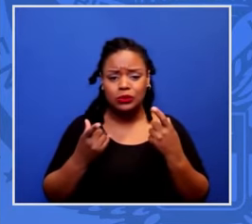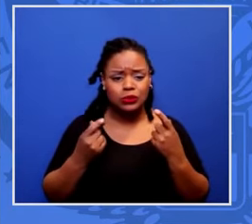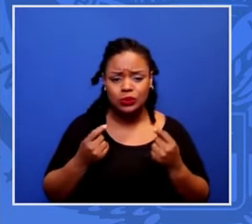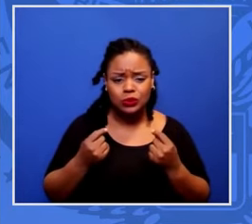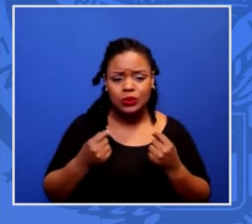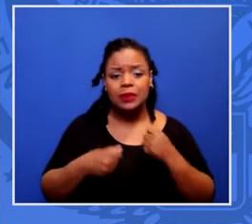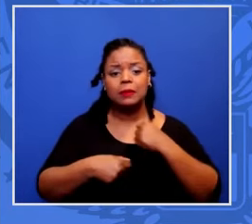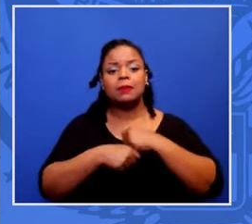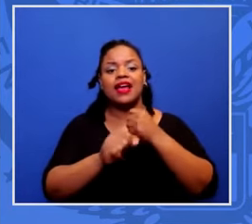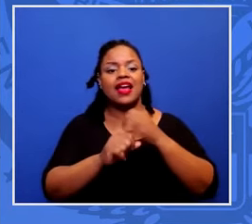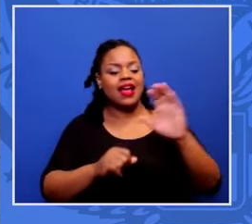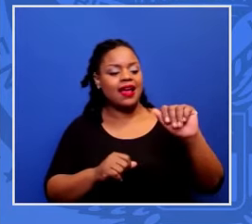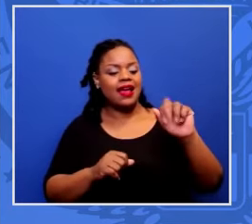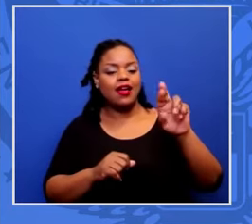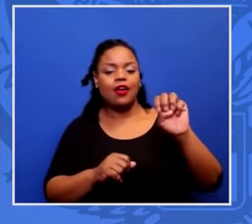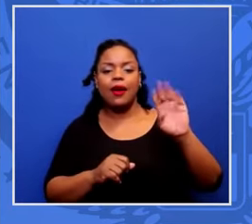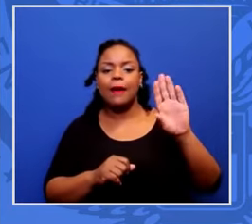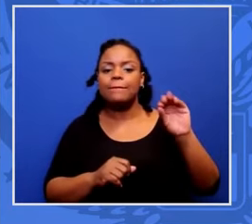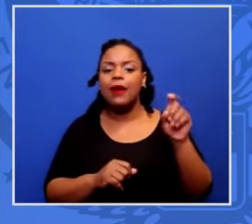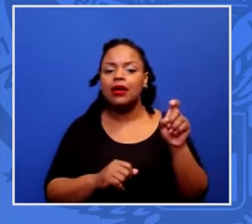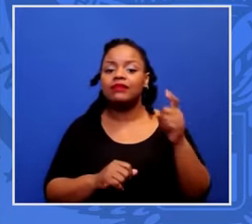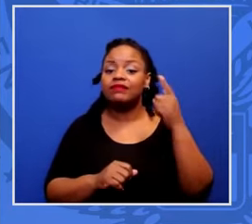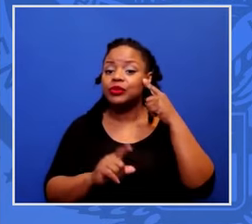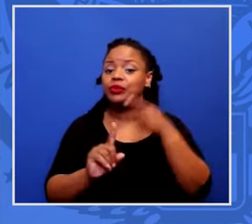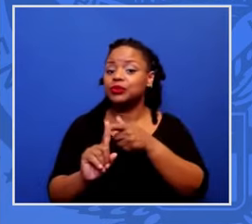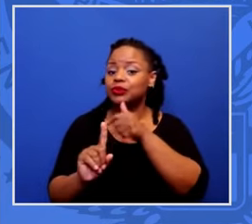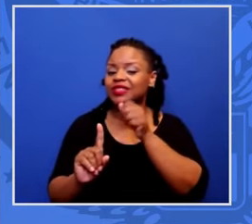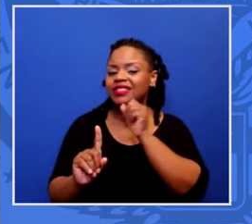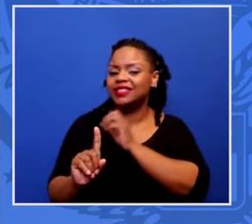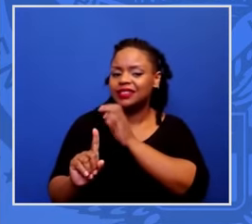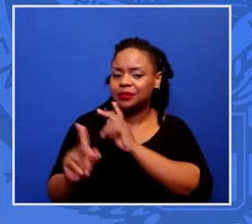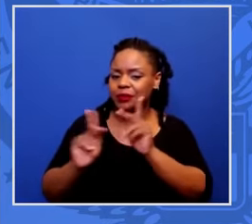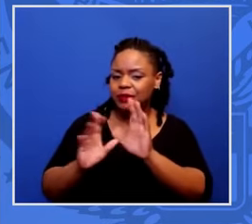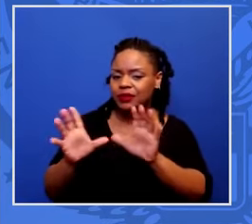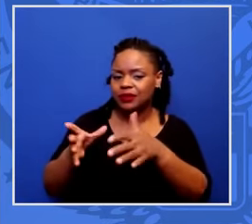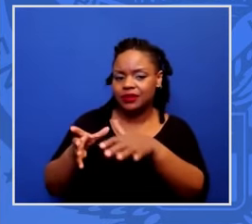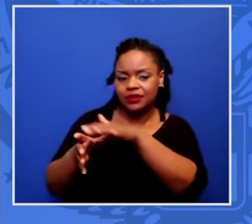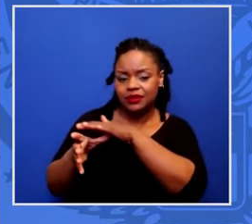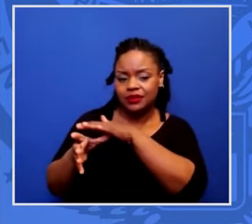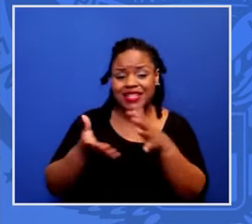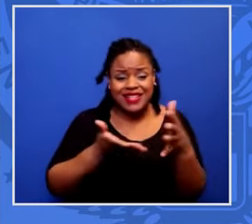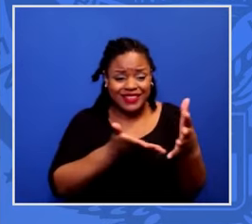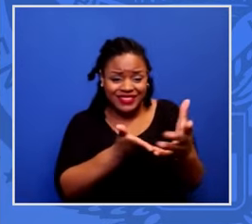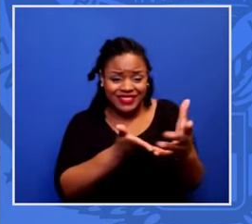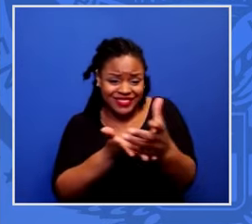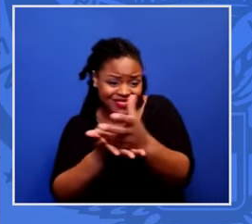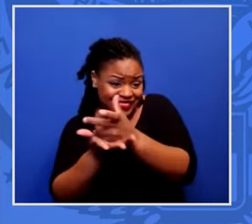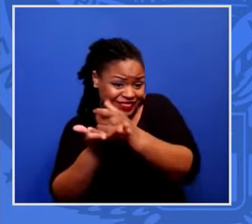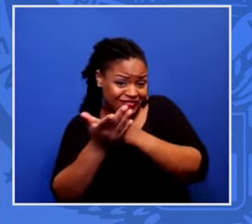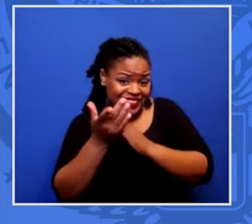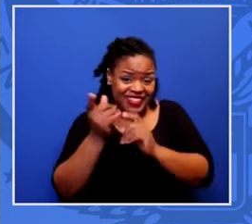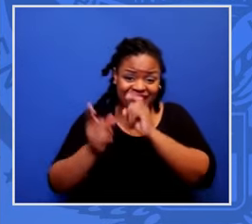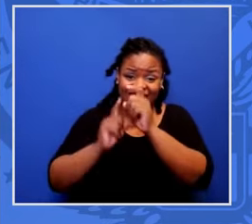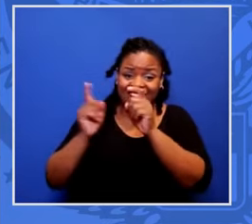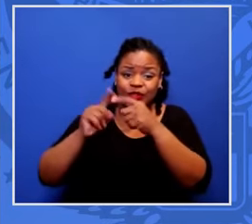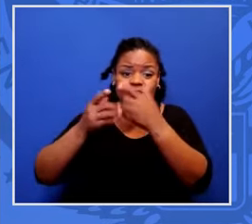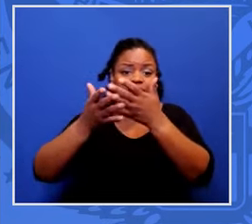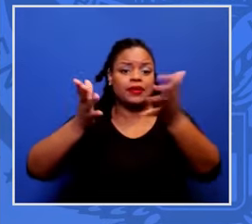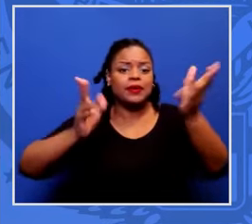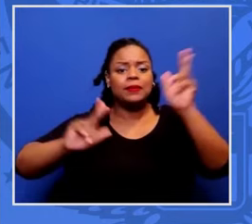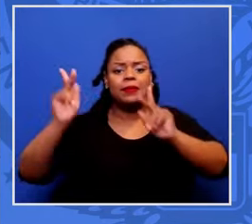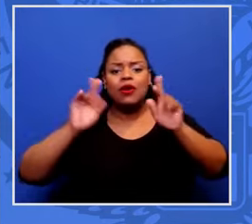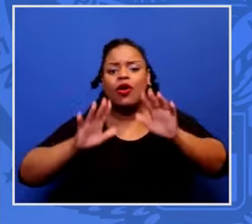gather supplies to give to families across the country, thanks to the people who pitch in every day to